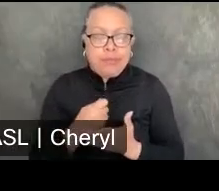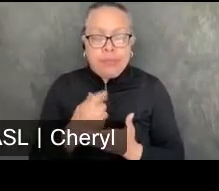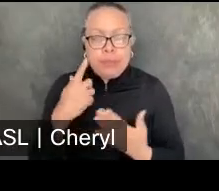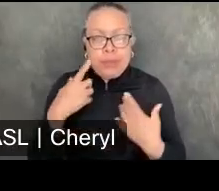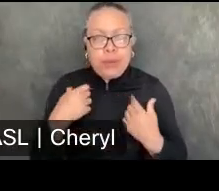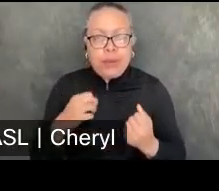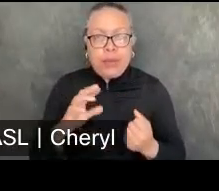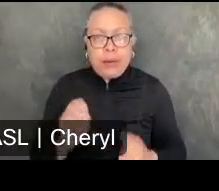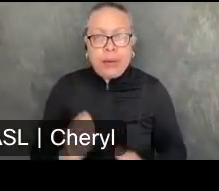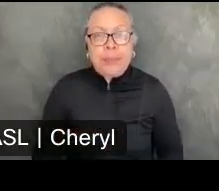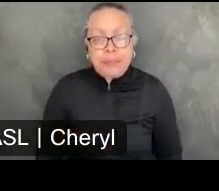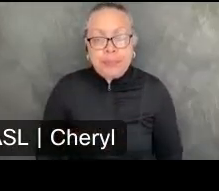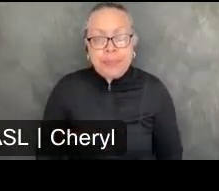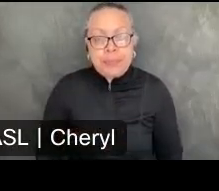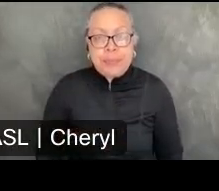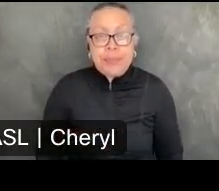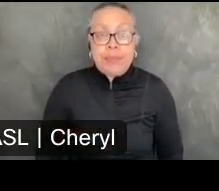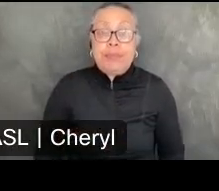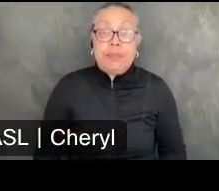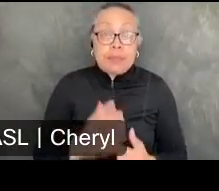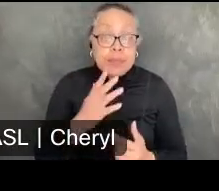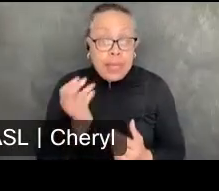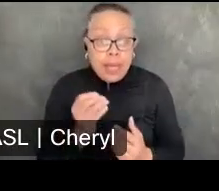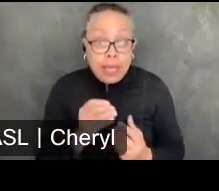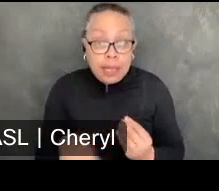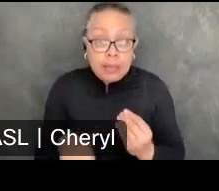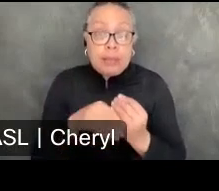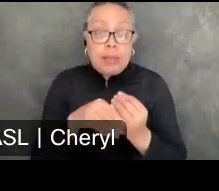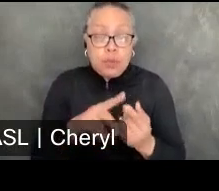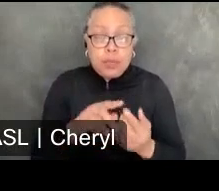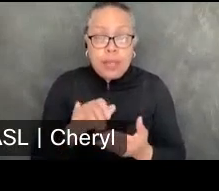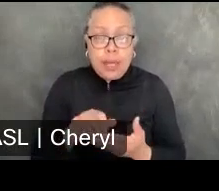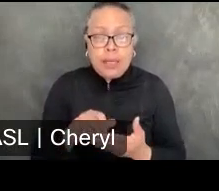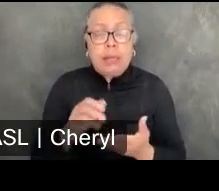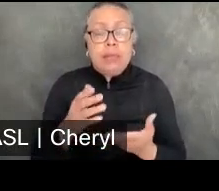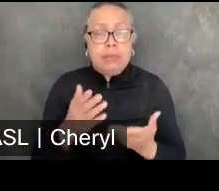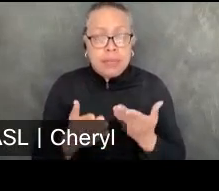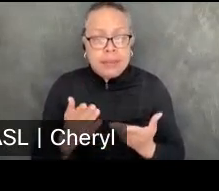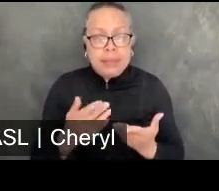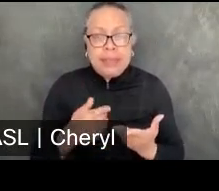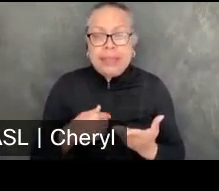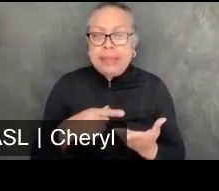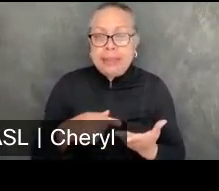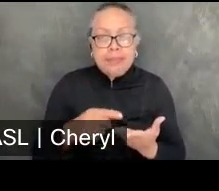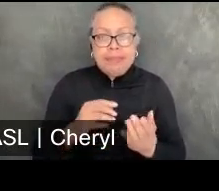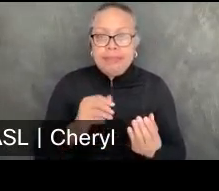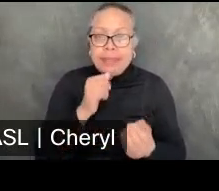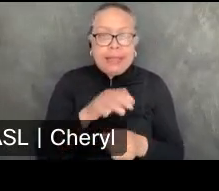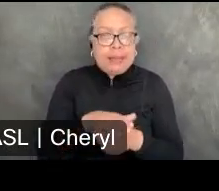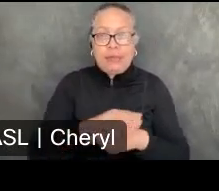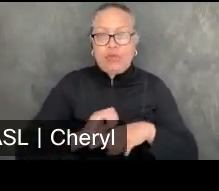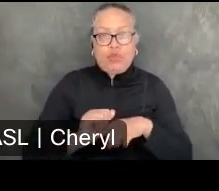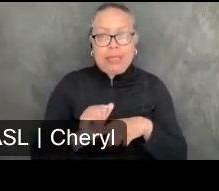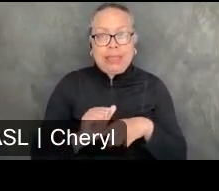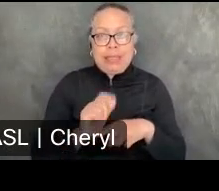care. And then we can layer on top of that potentially the lack of training across